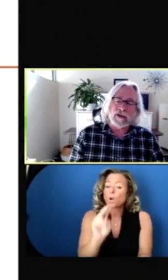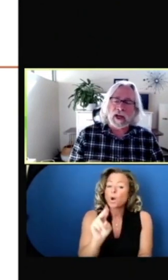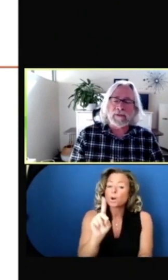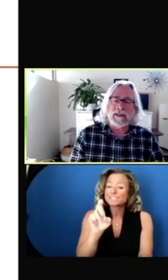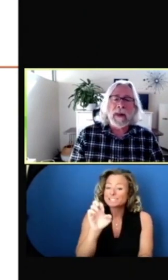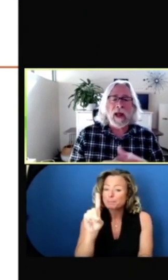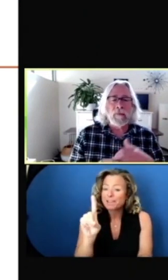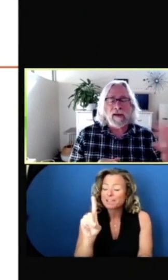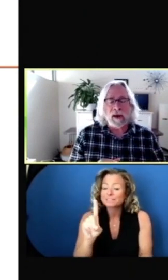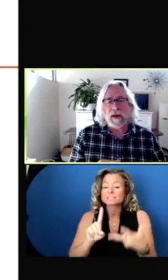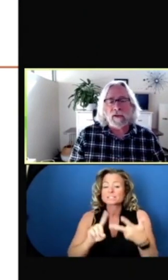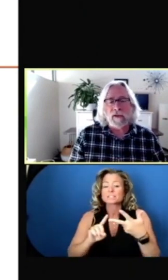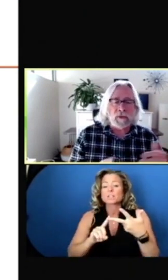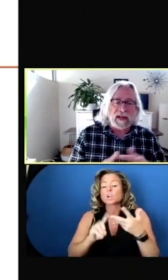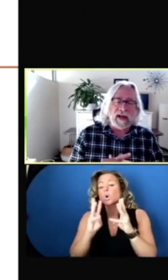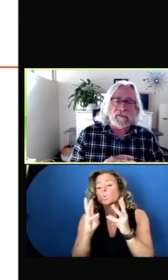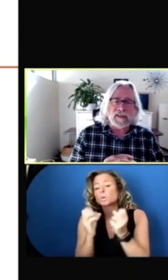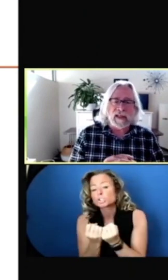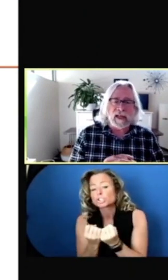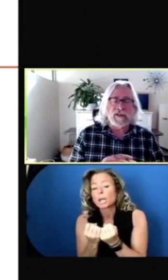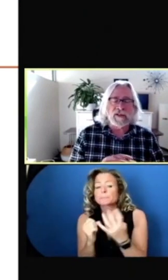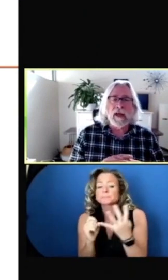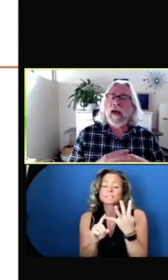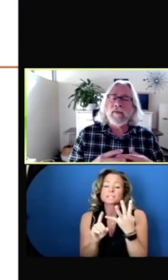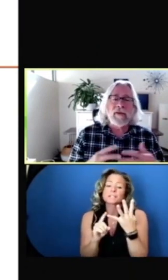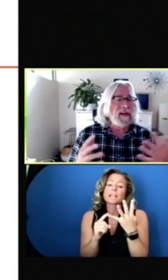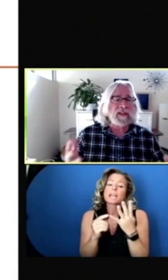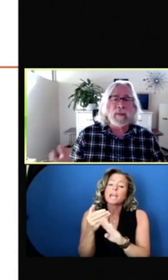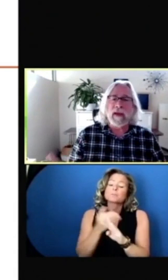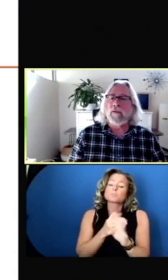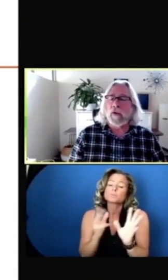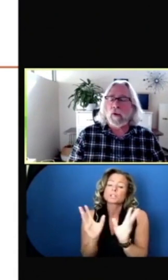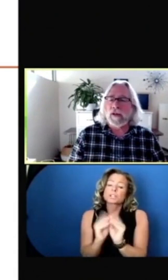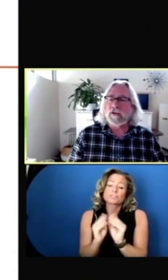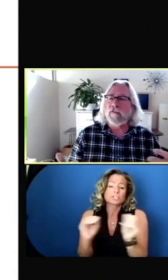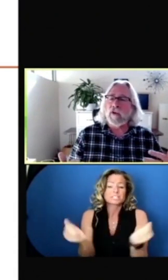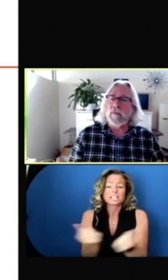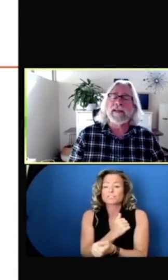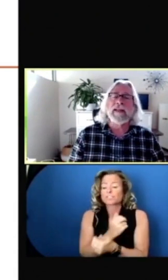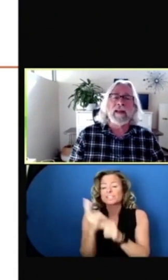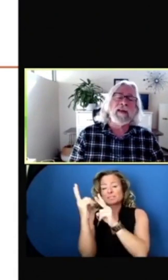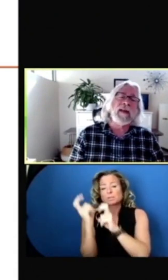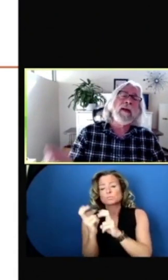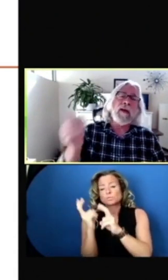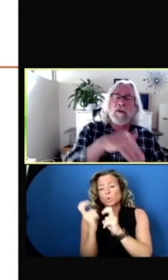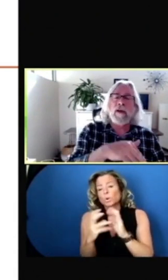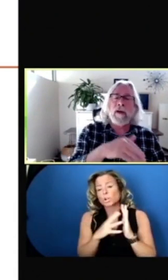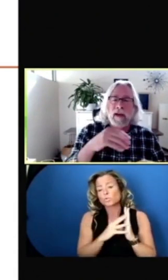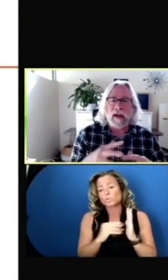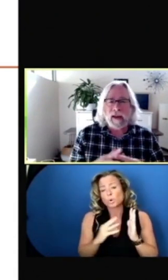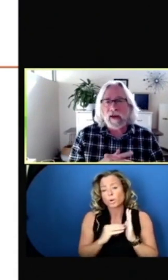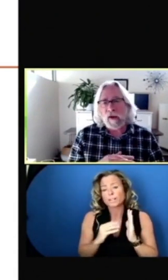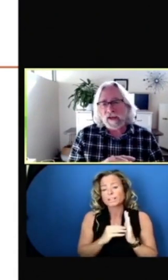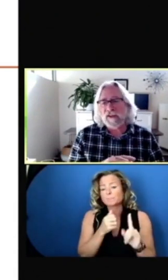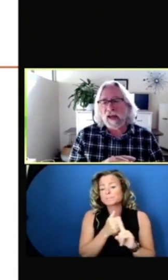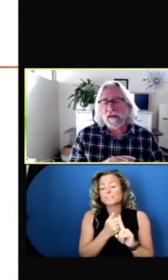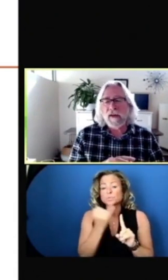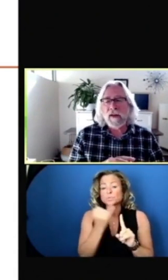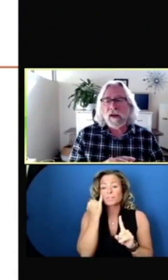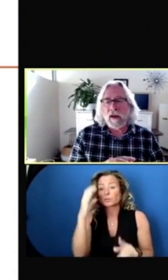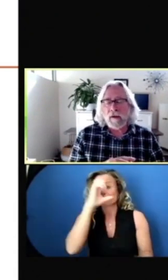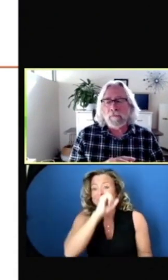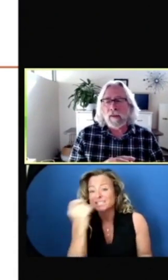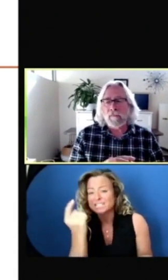in workshops. And we've had a number of pre-conference sessions. Everything is being recorded. So if you miss anything, you can come back and watch